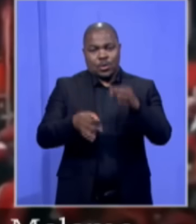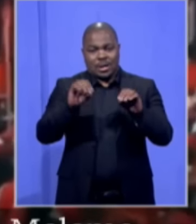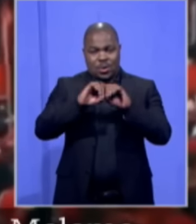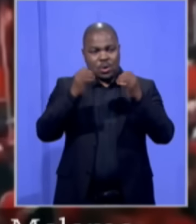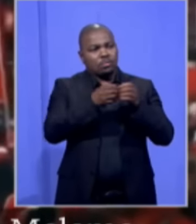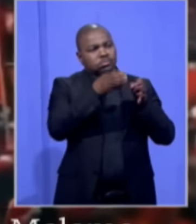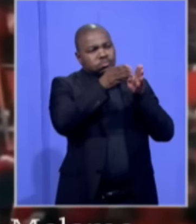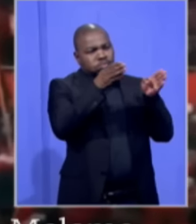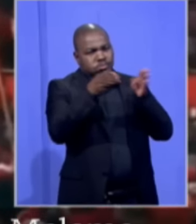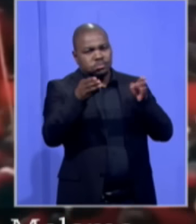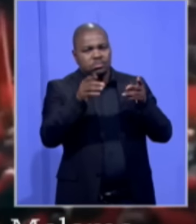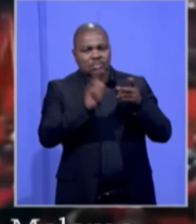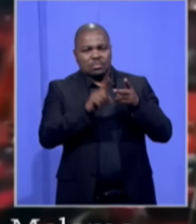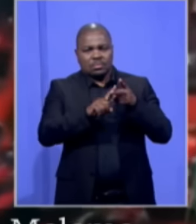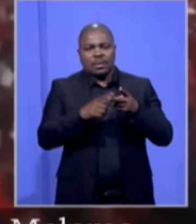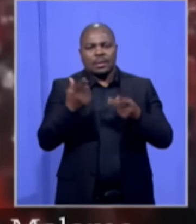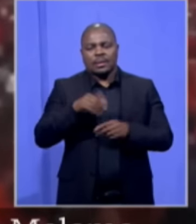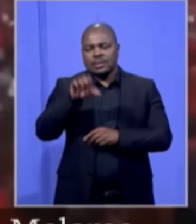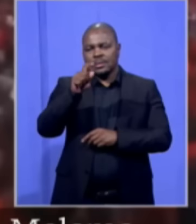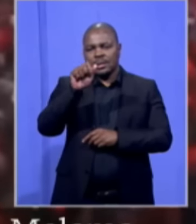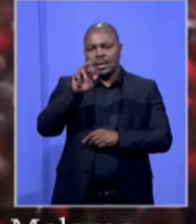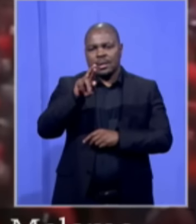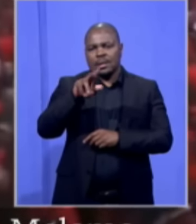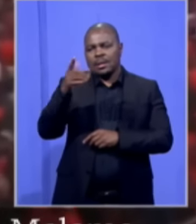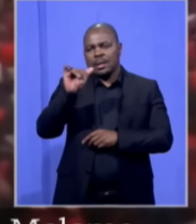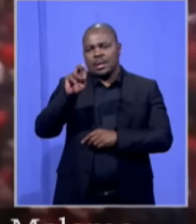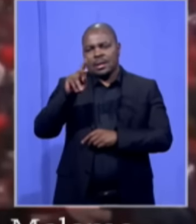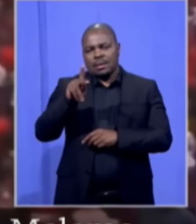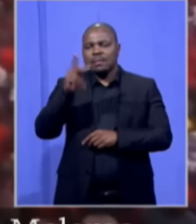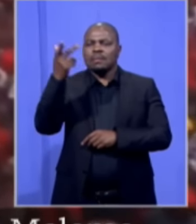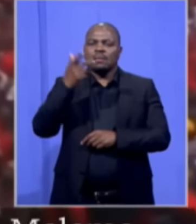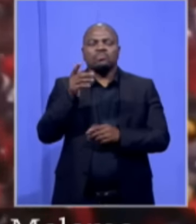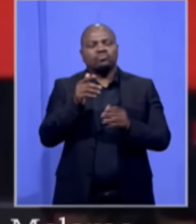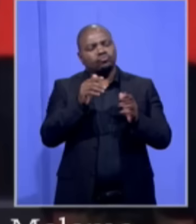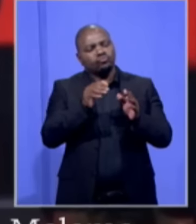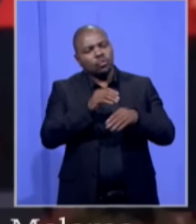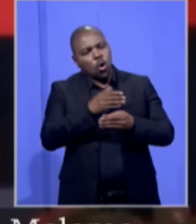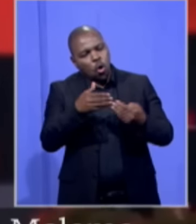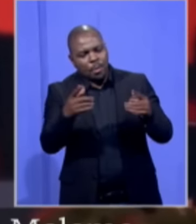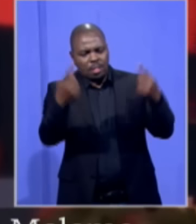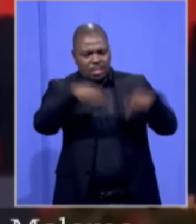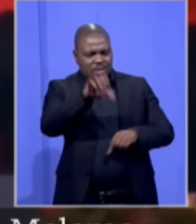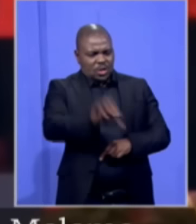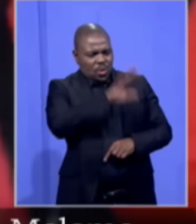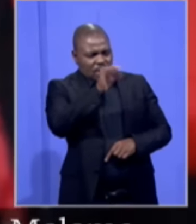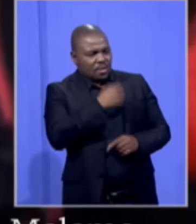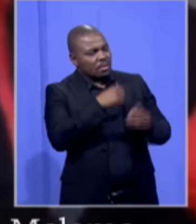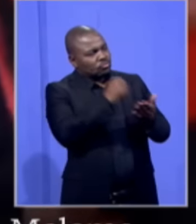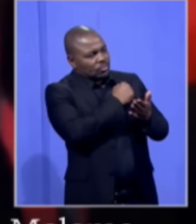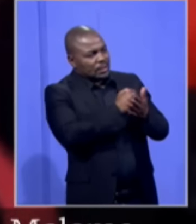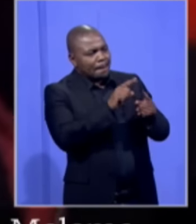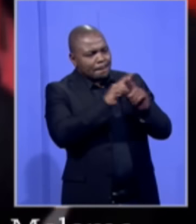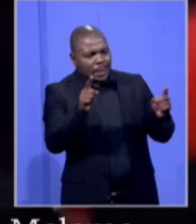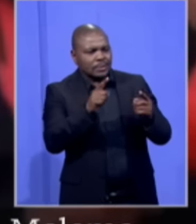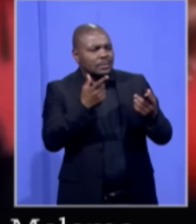ke tsamaiso e buletseng Starlink ditsela tsa go dira mono Afrika Borwa ntle le go latela melao e ka ga matlafatso ya